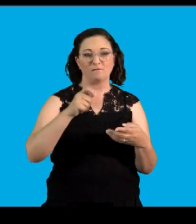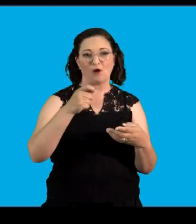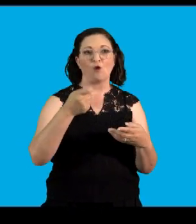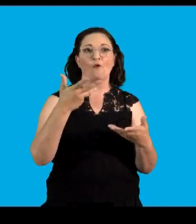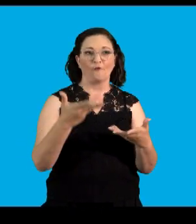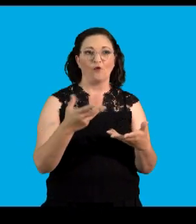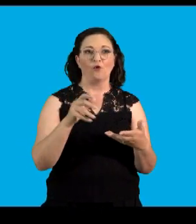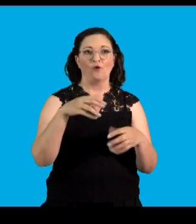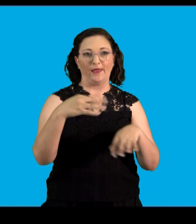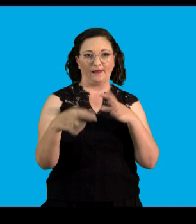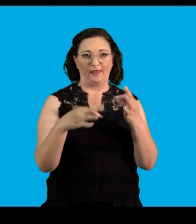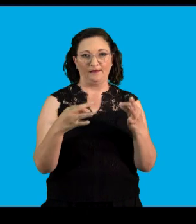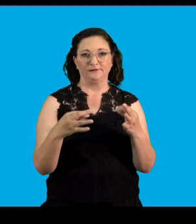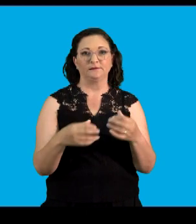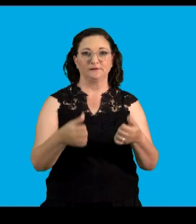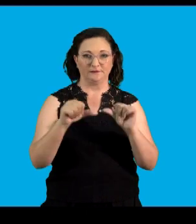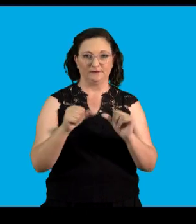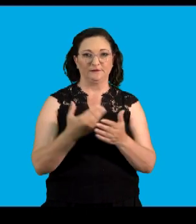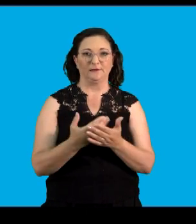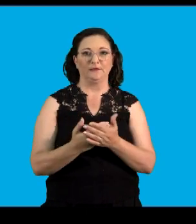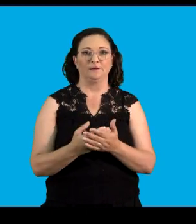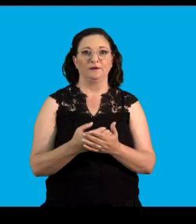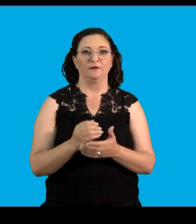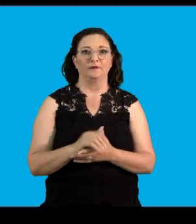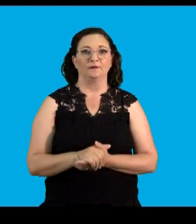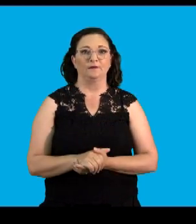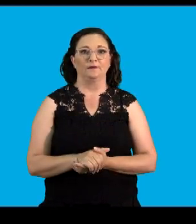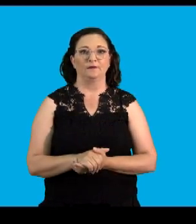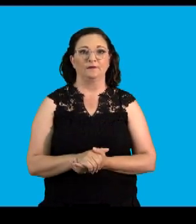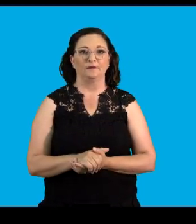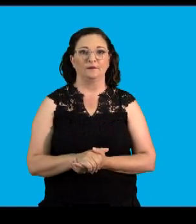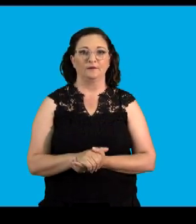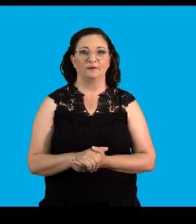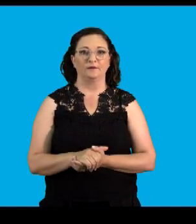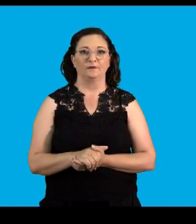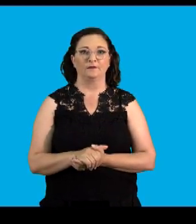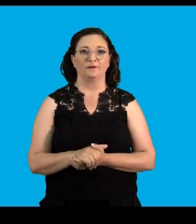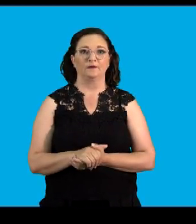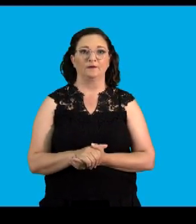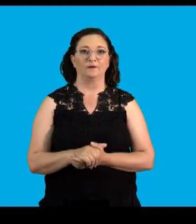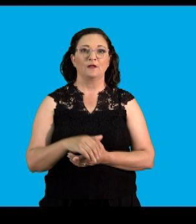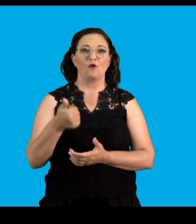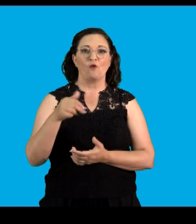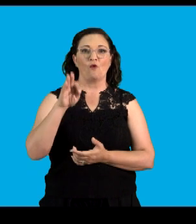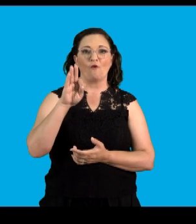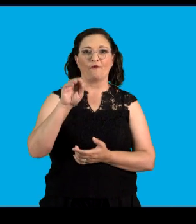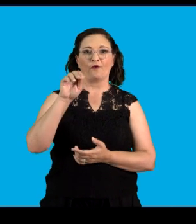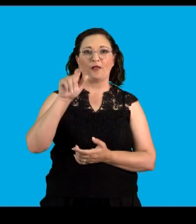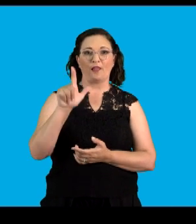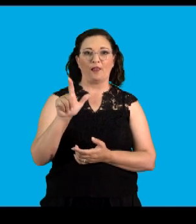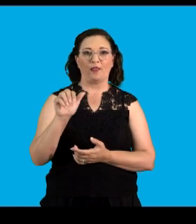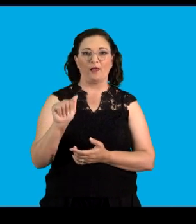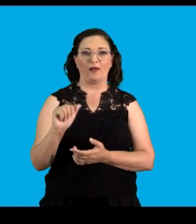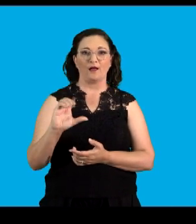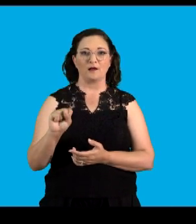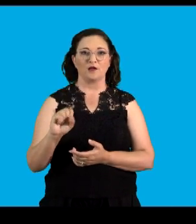Right. In the essay, we've got what we call FLASO or LASO. Others, they call it LASO. So